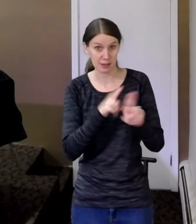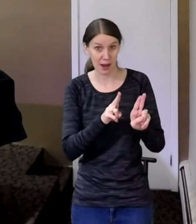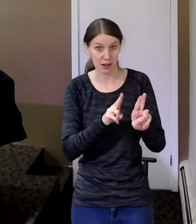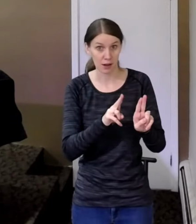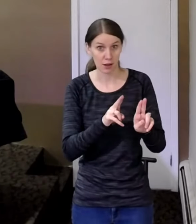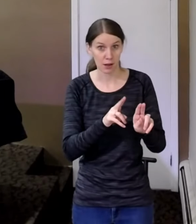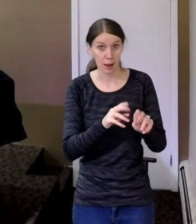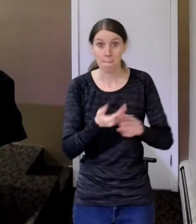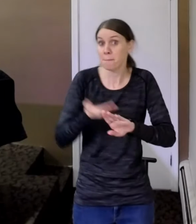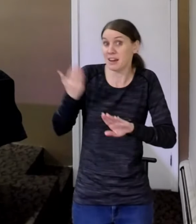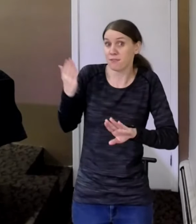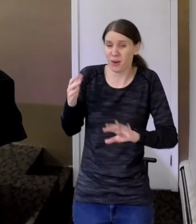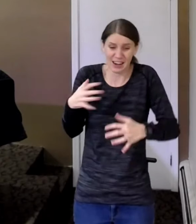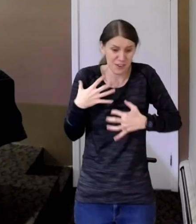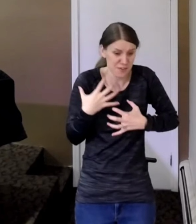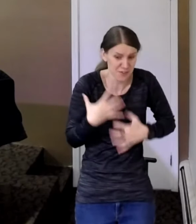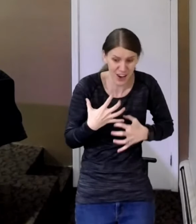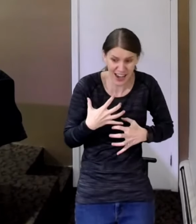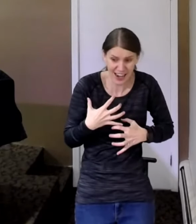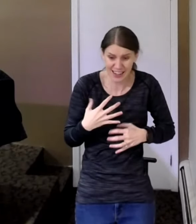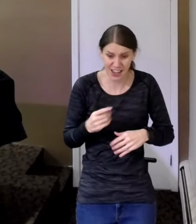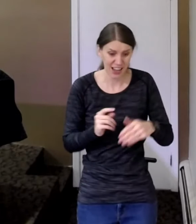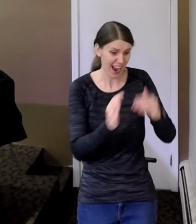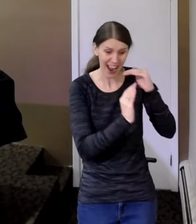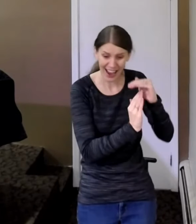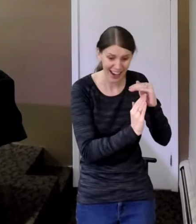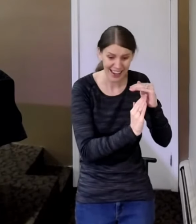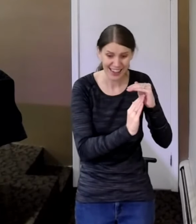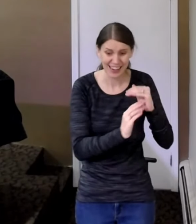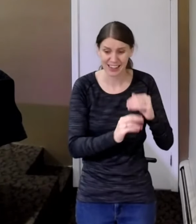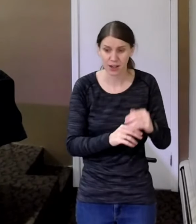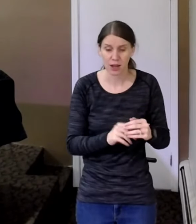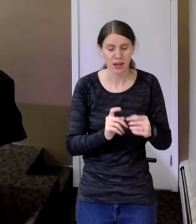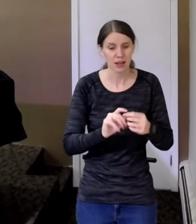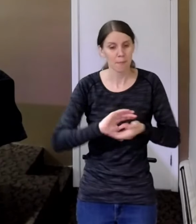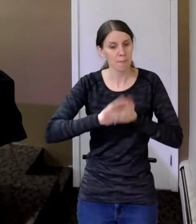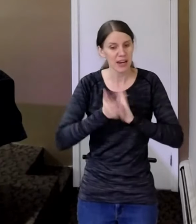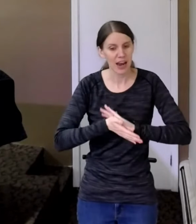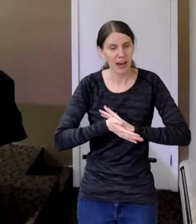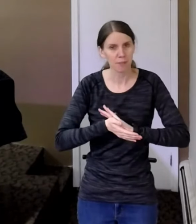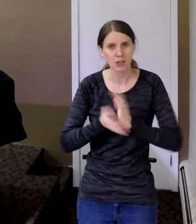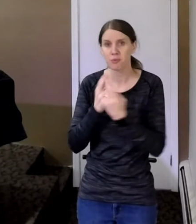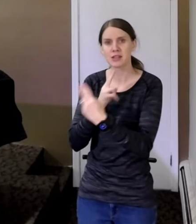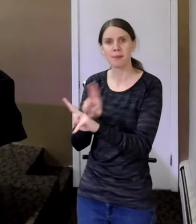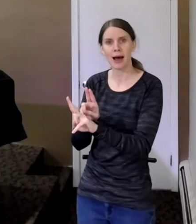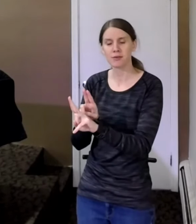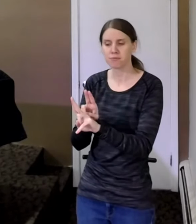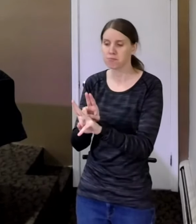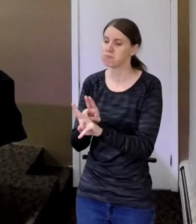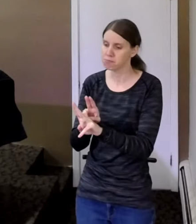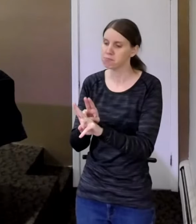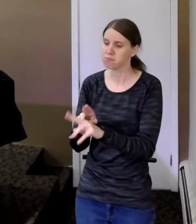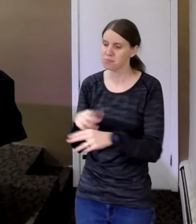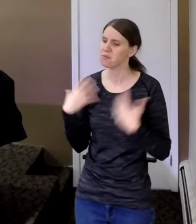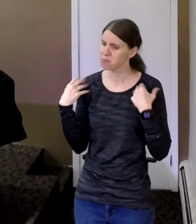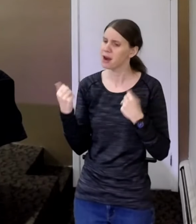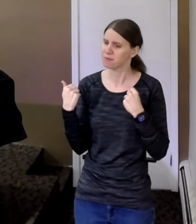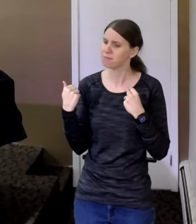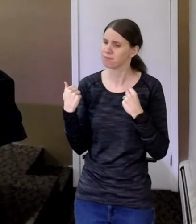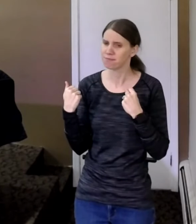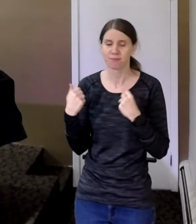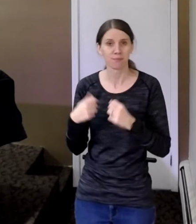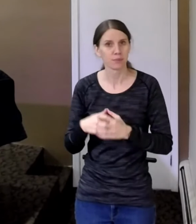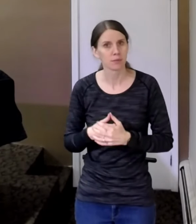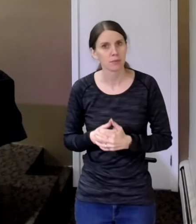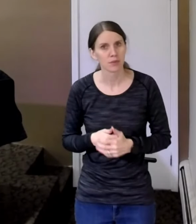terror and freezing or running or doing whatever it was to responding in what would be an appropriate way, right?